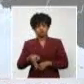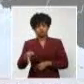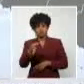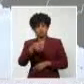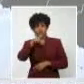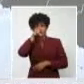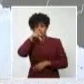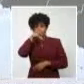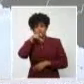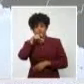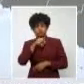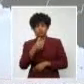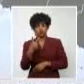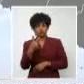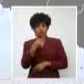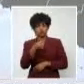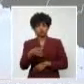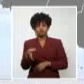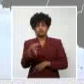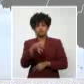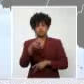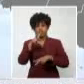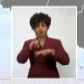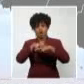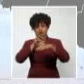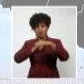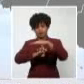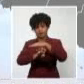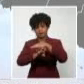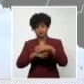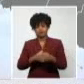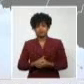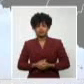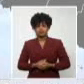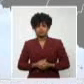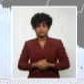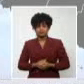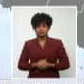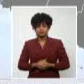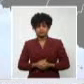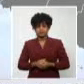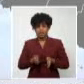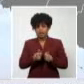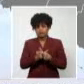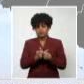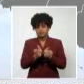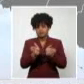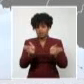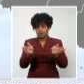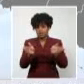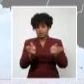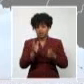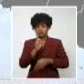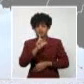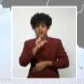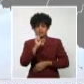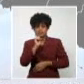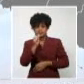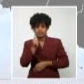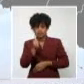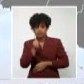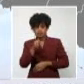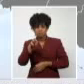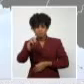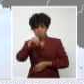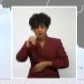Yesterday, one 9-month-old child from Havana was confirmed a contact of a positive